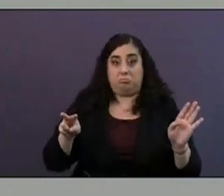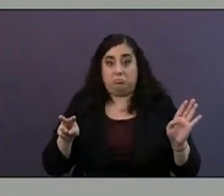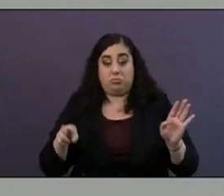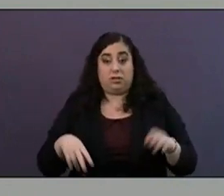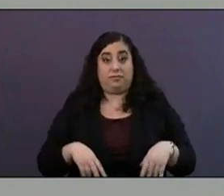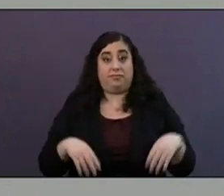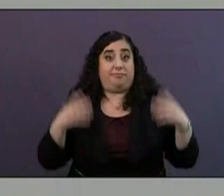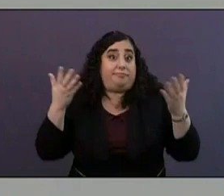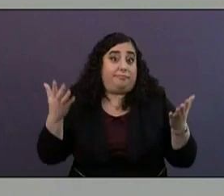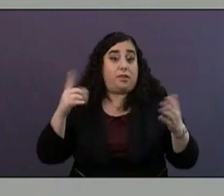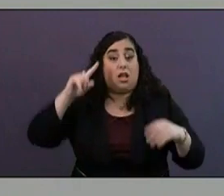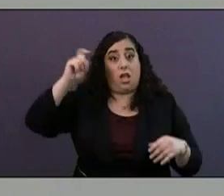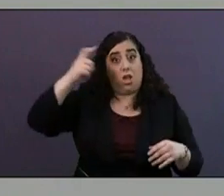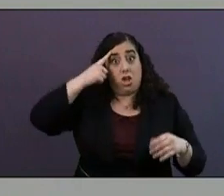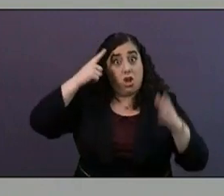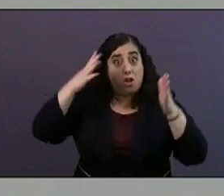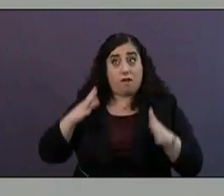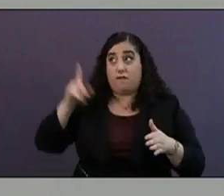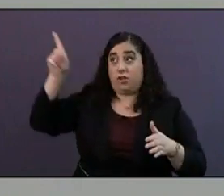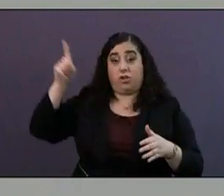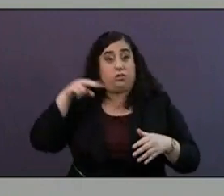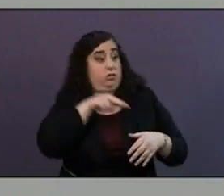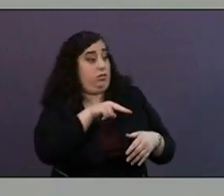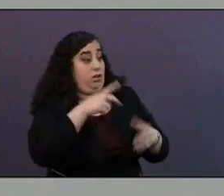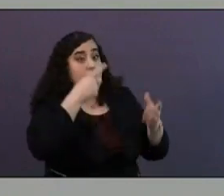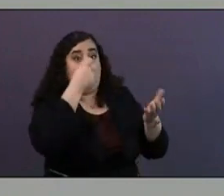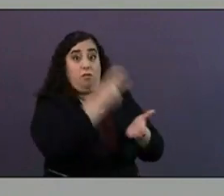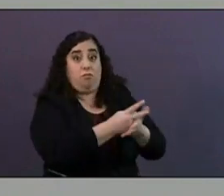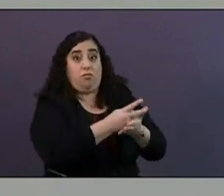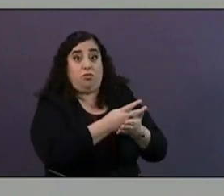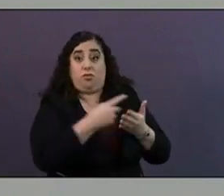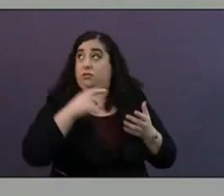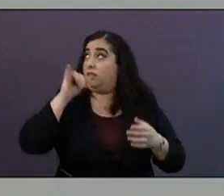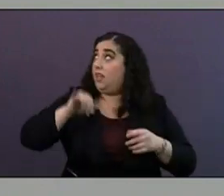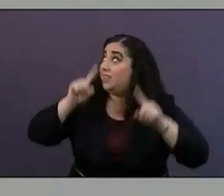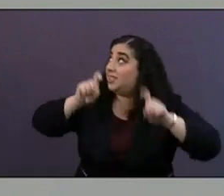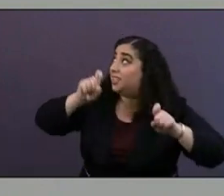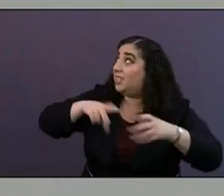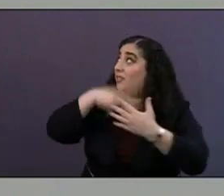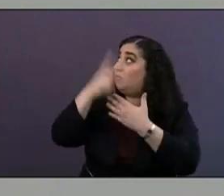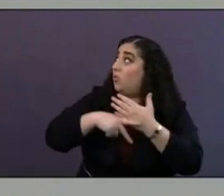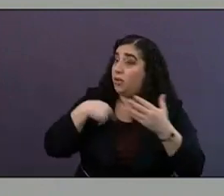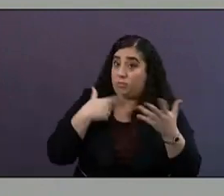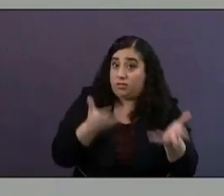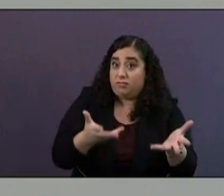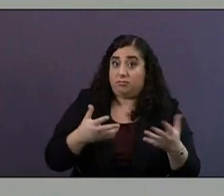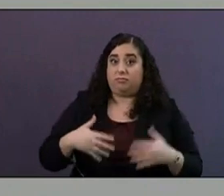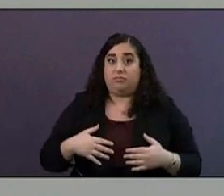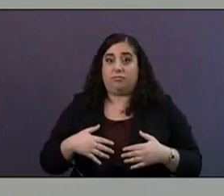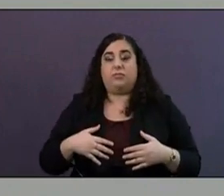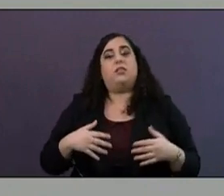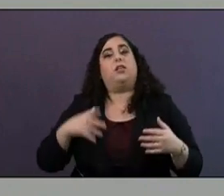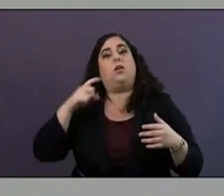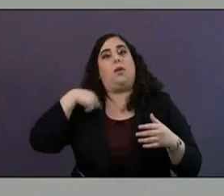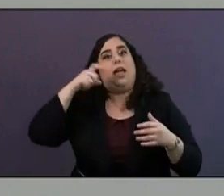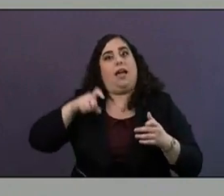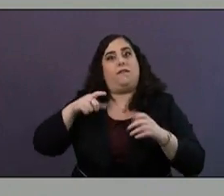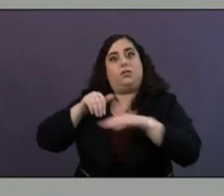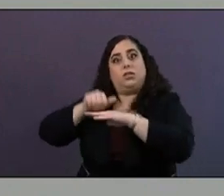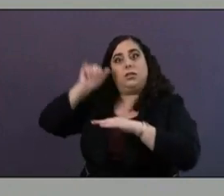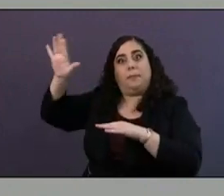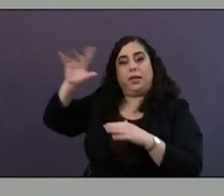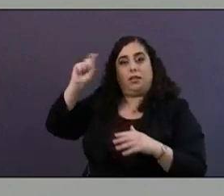it, but again, this plan's going to have to be sent to the governor, the accelerated plan, and then also the